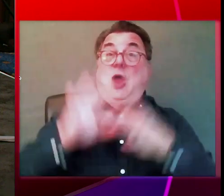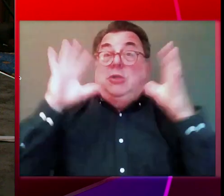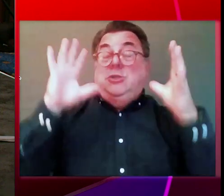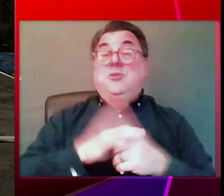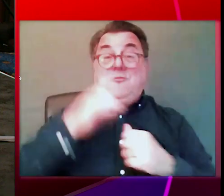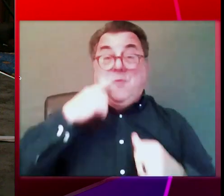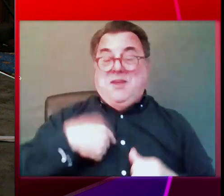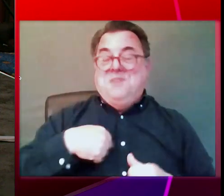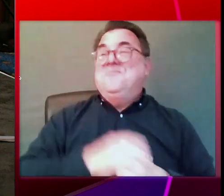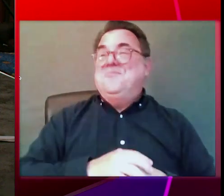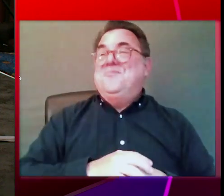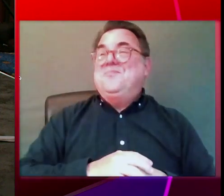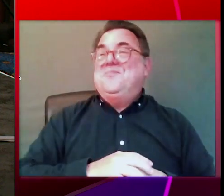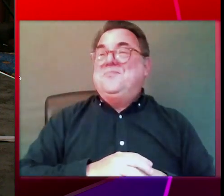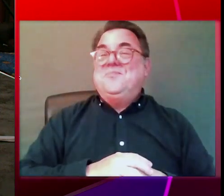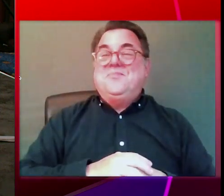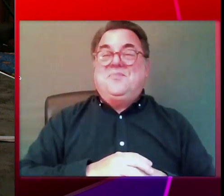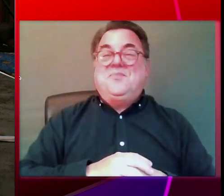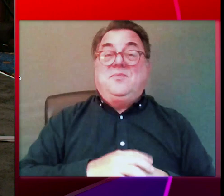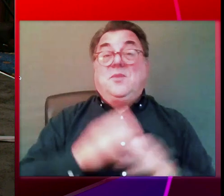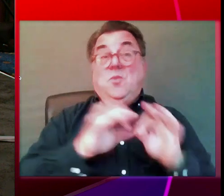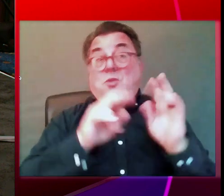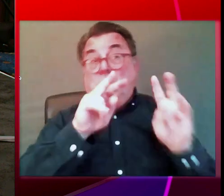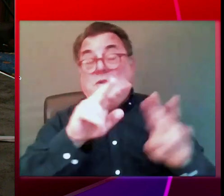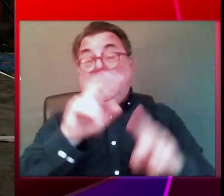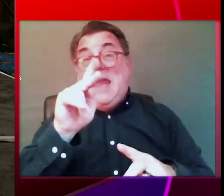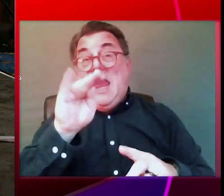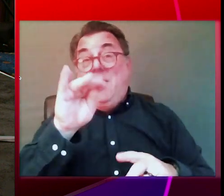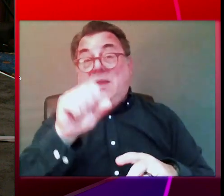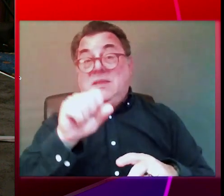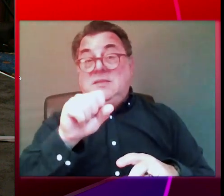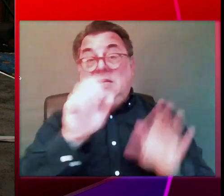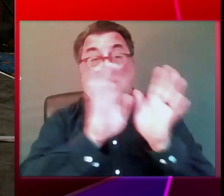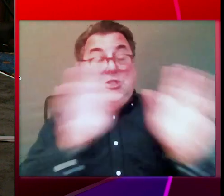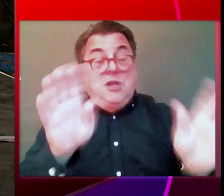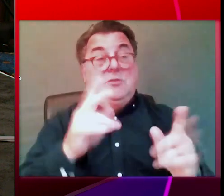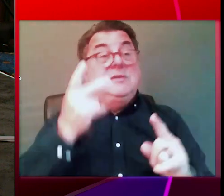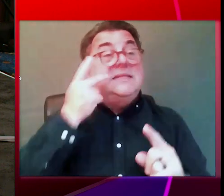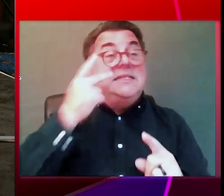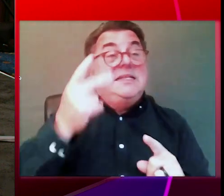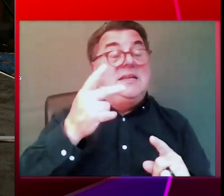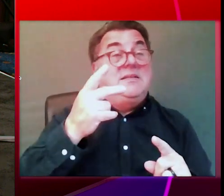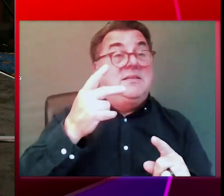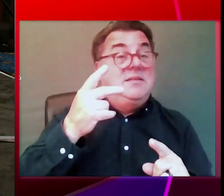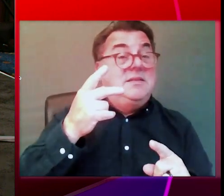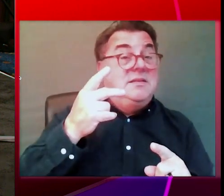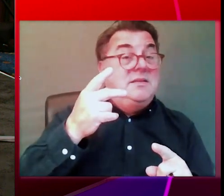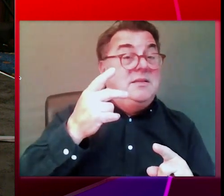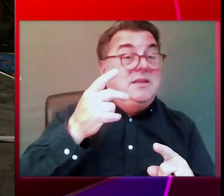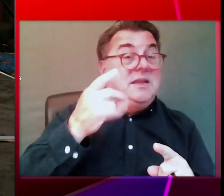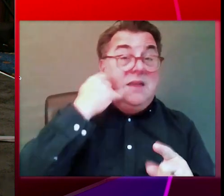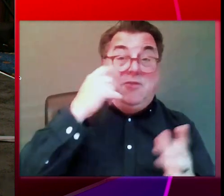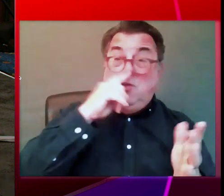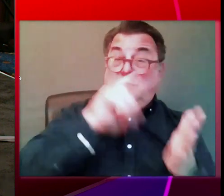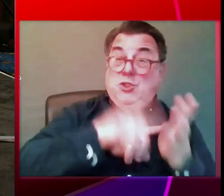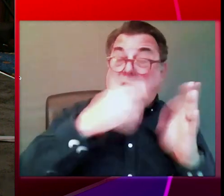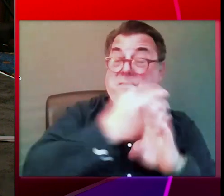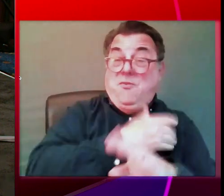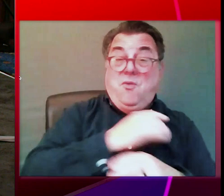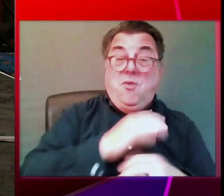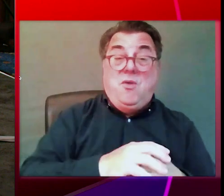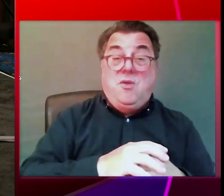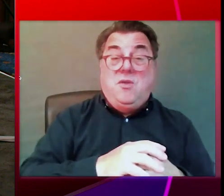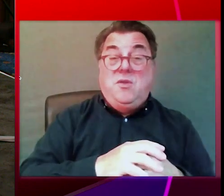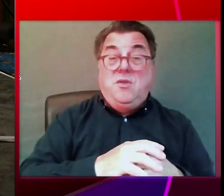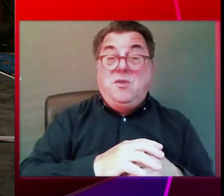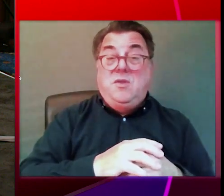So go check out KMS in general. Go see, you know, if you haven't looked at it before. Go nerd out on some